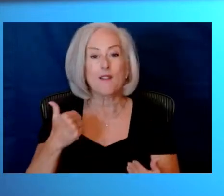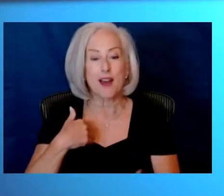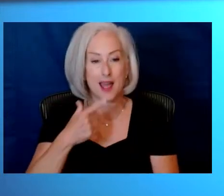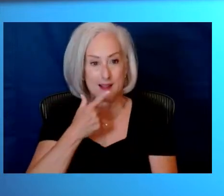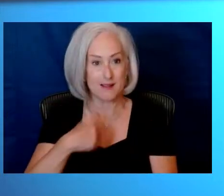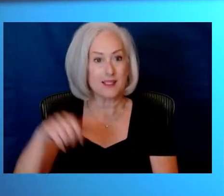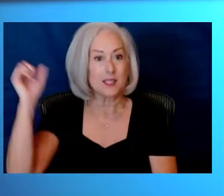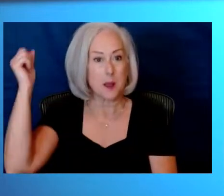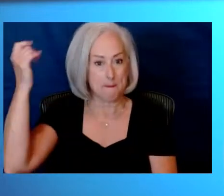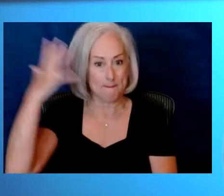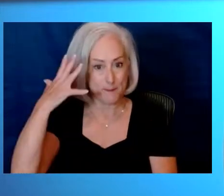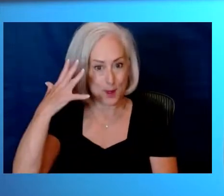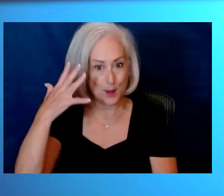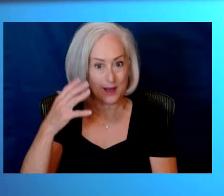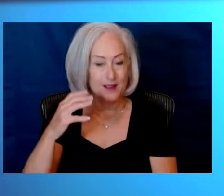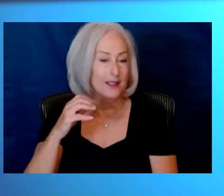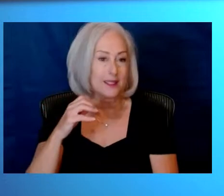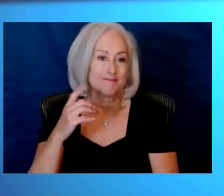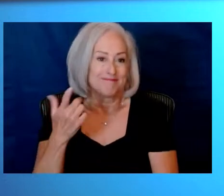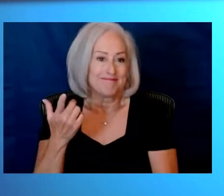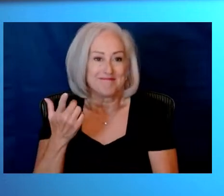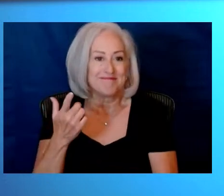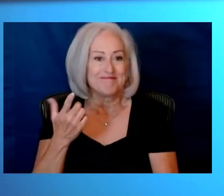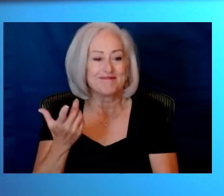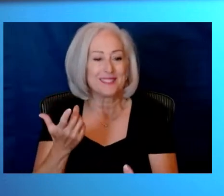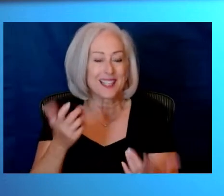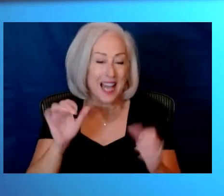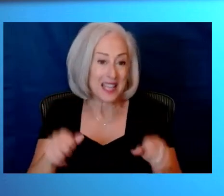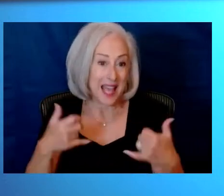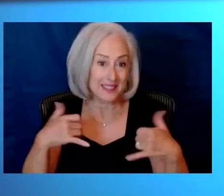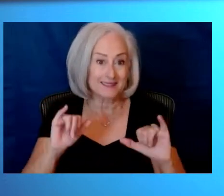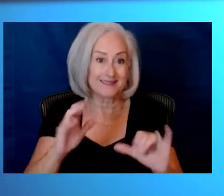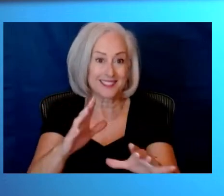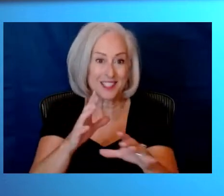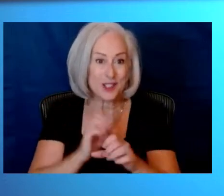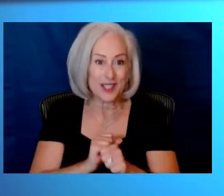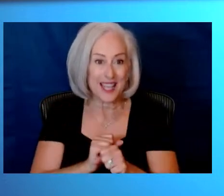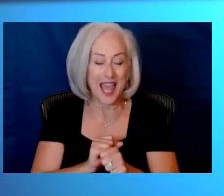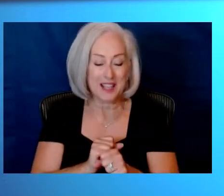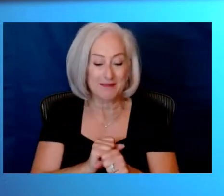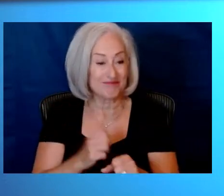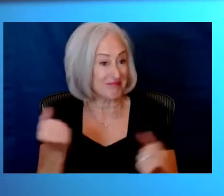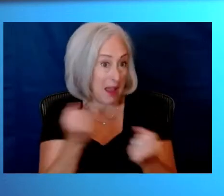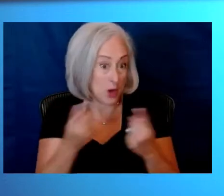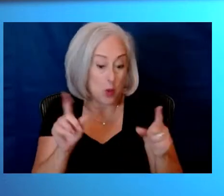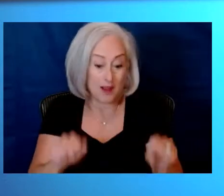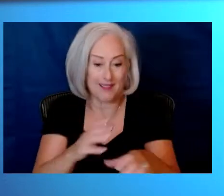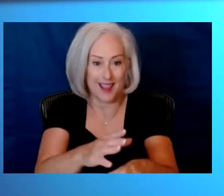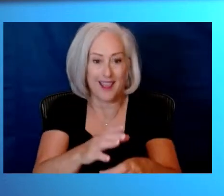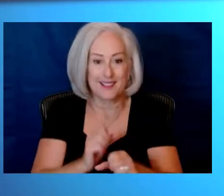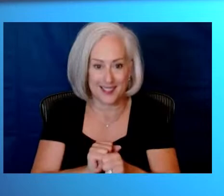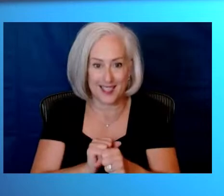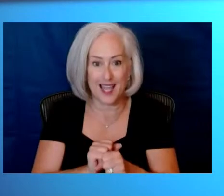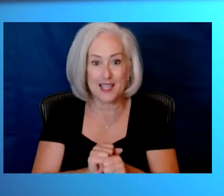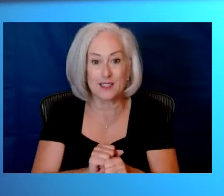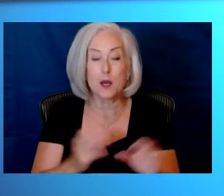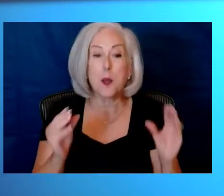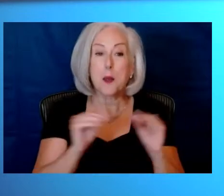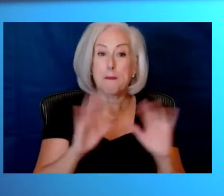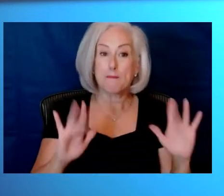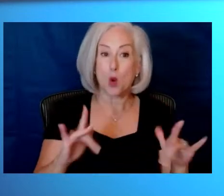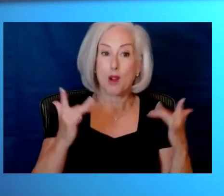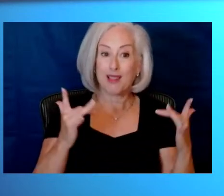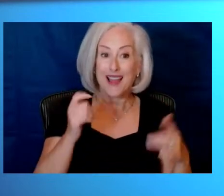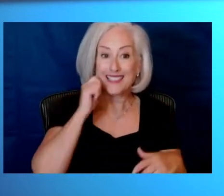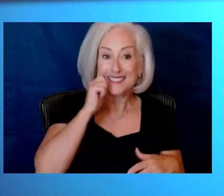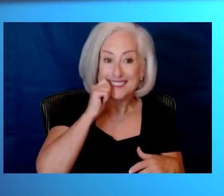I'm not immune to the sunburn, and nobody is. Again, lighter the skin, higher the chance of sunburn, darker the skin, less.